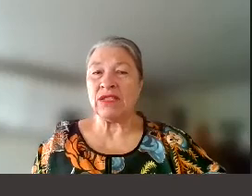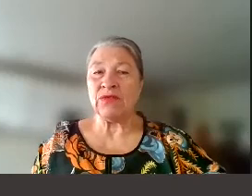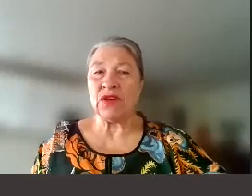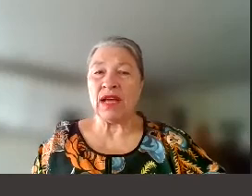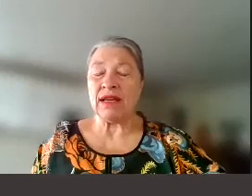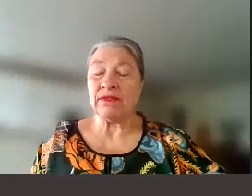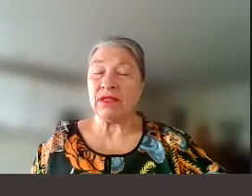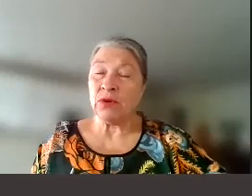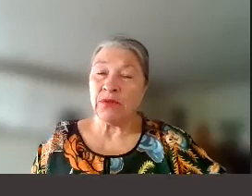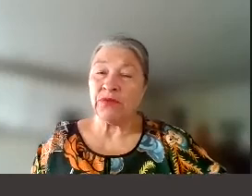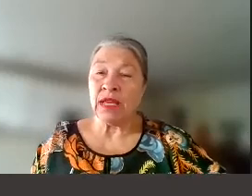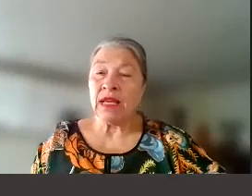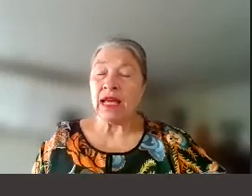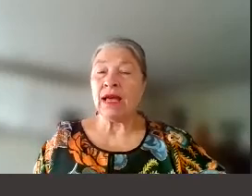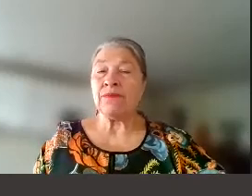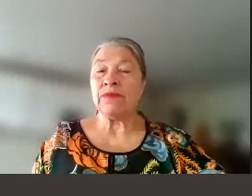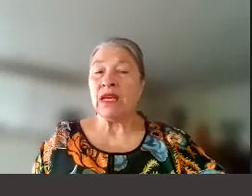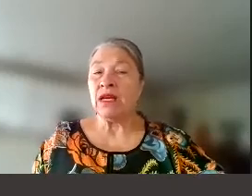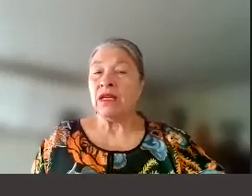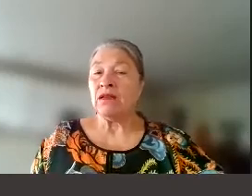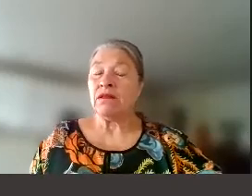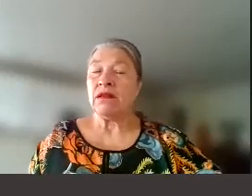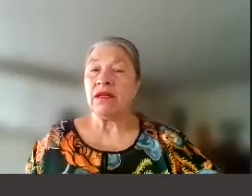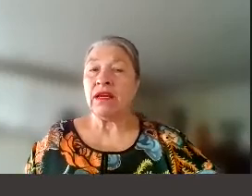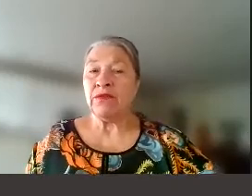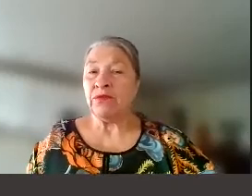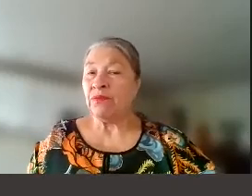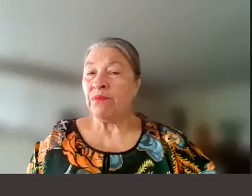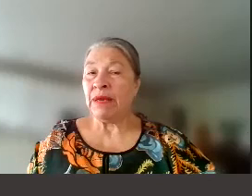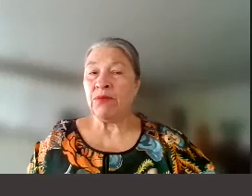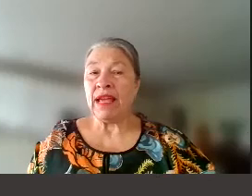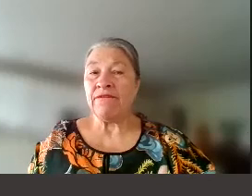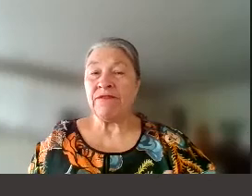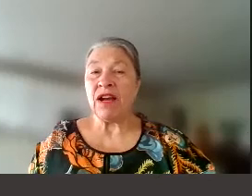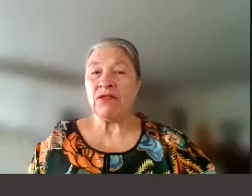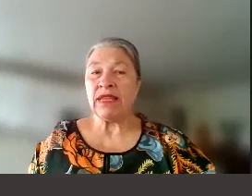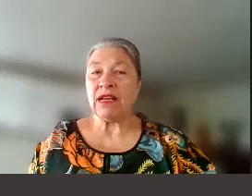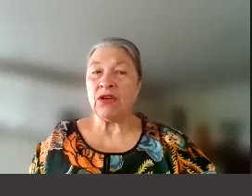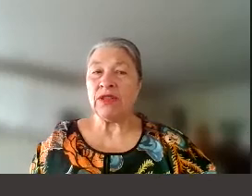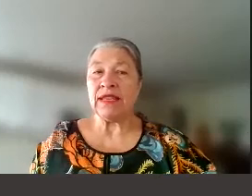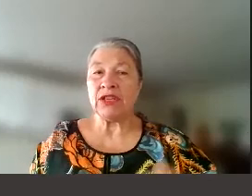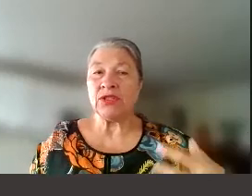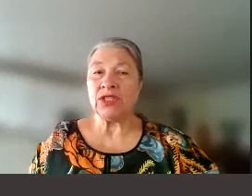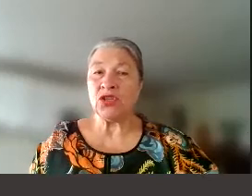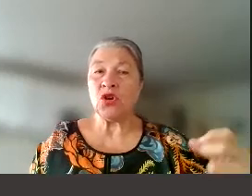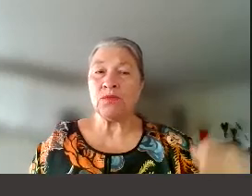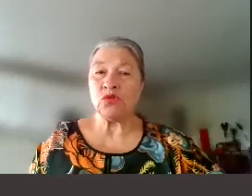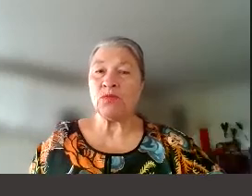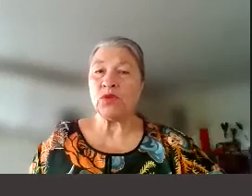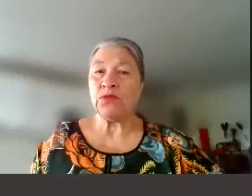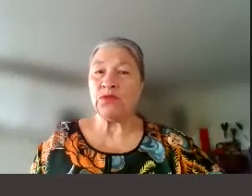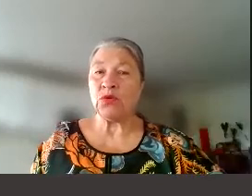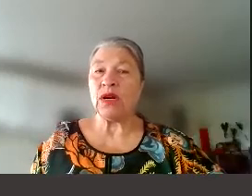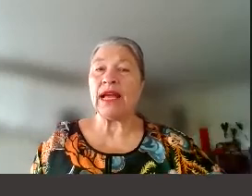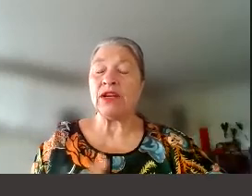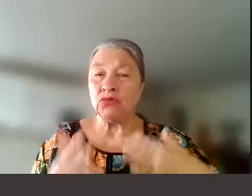in the case of fire. So if people have fire on their clothing, they should stop, drop